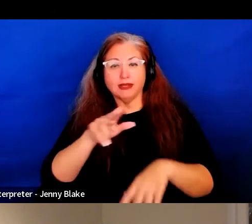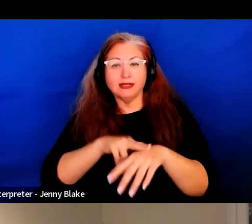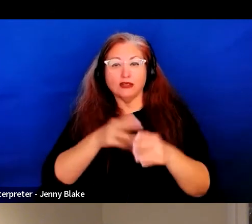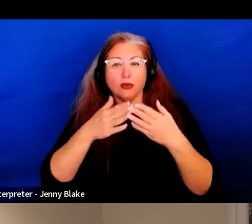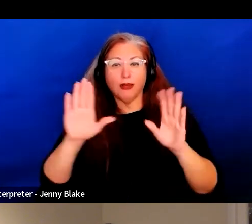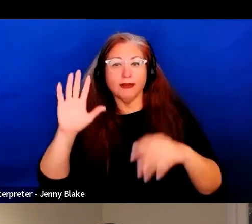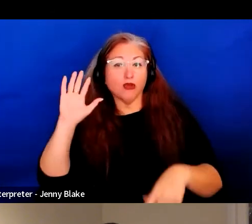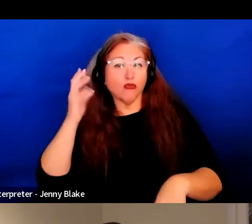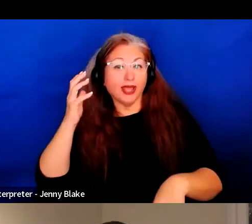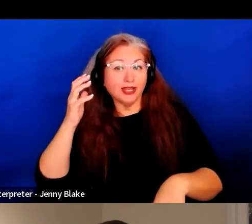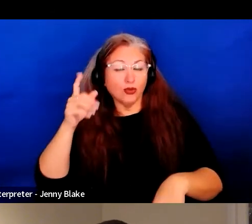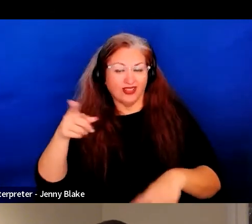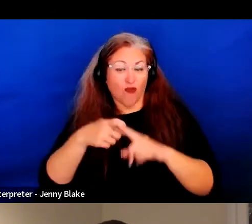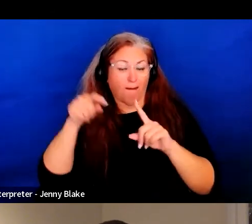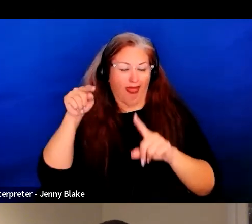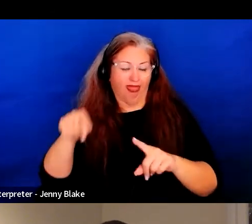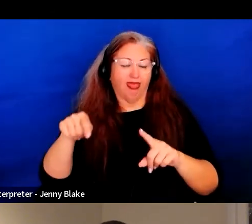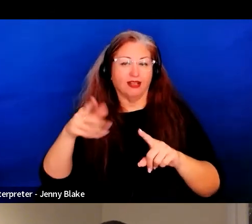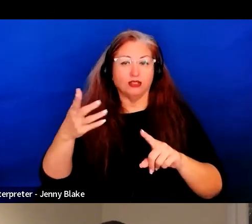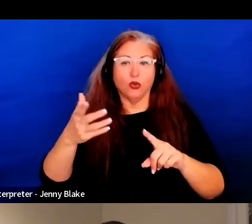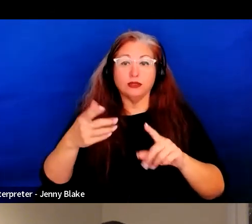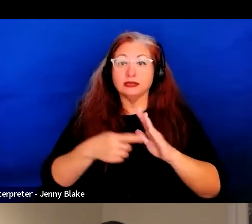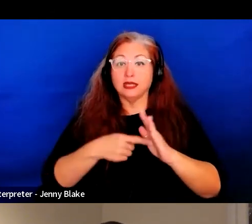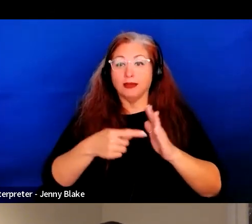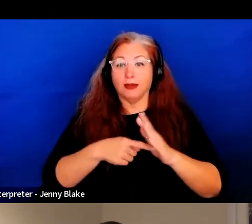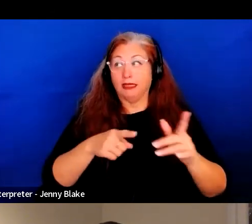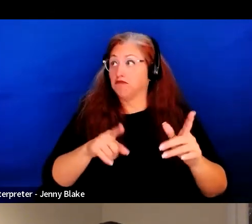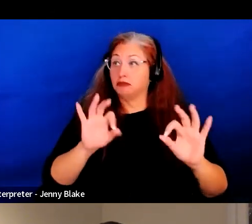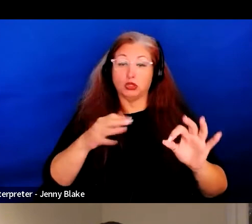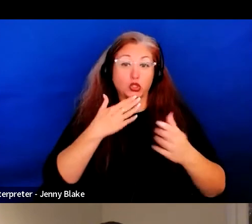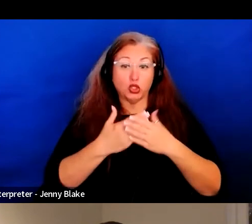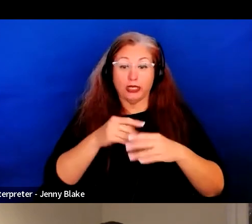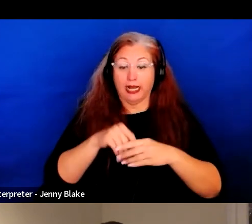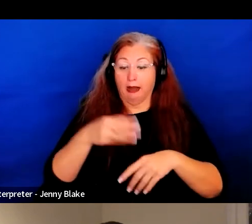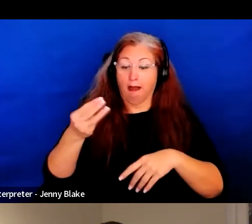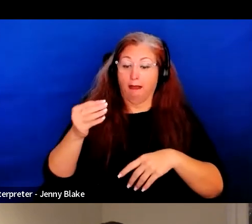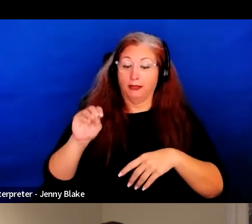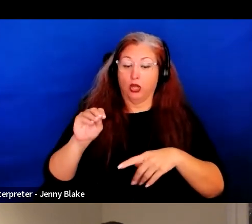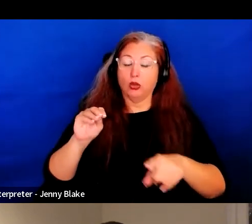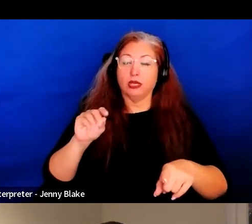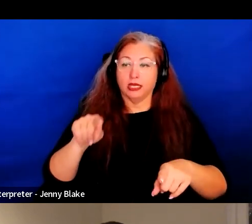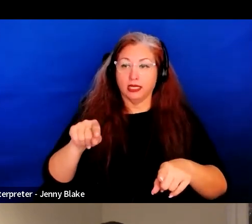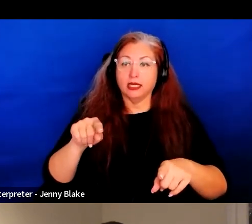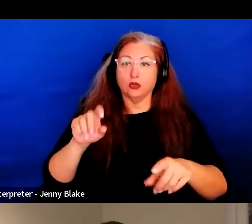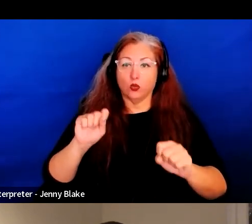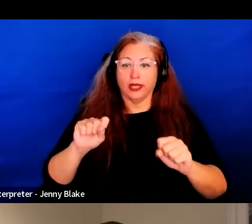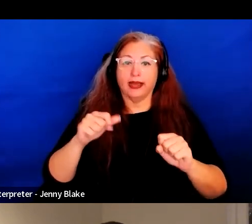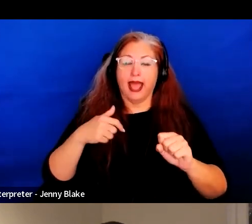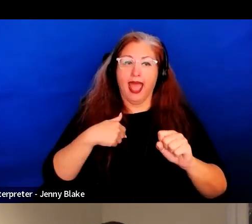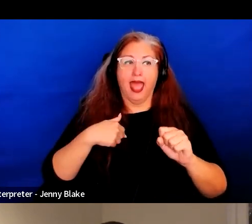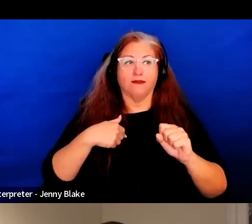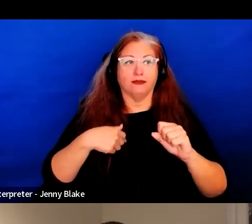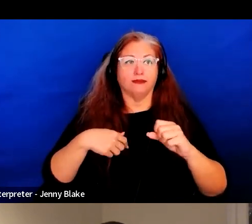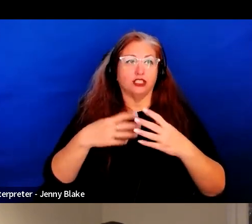national radio comes from. In some cases, that's really good. In Missouri, we were able to have a screening that